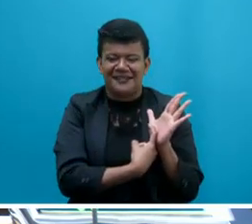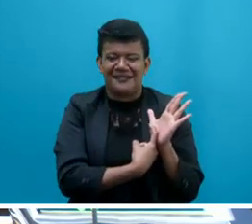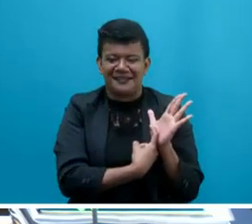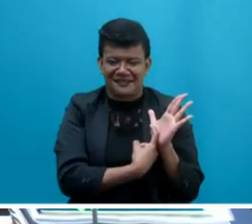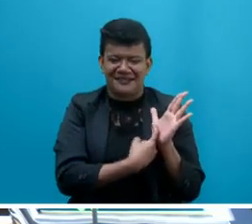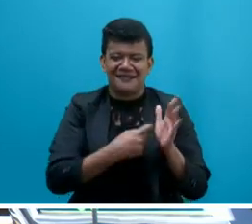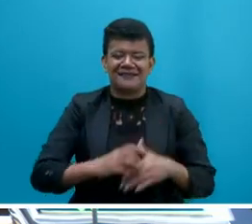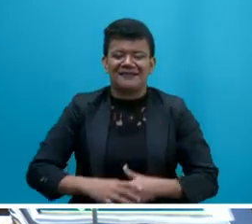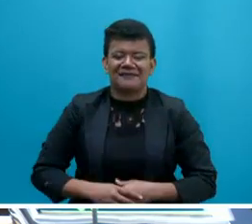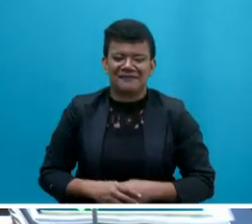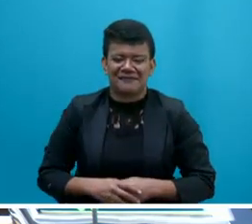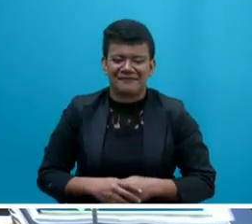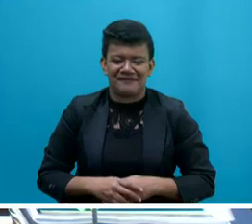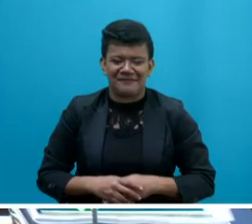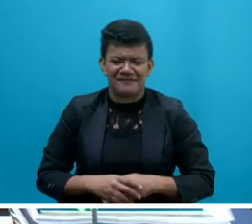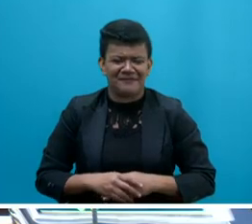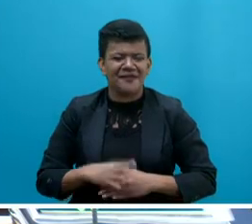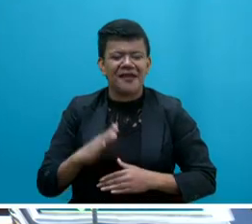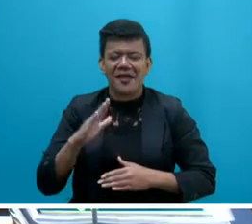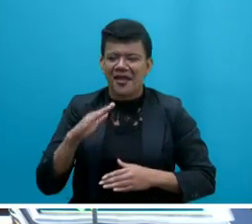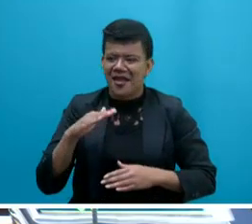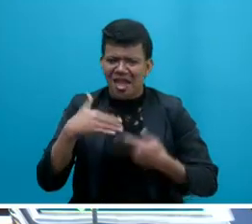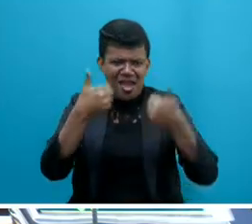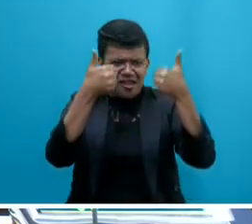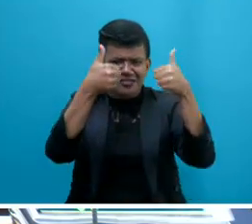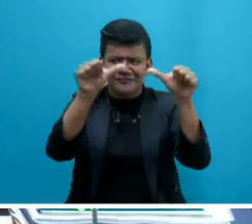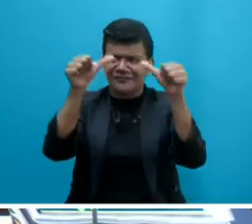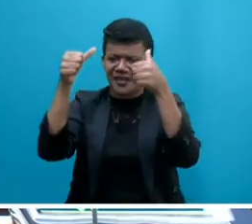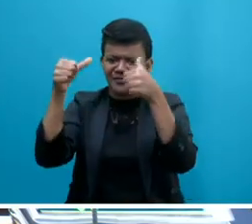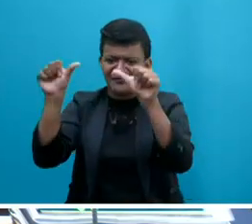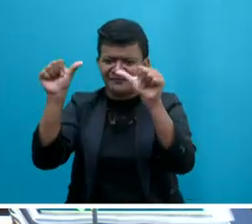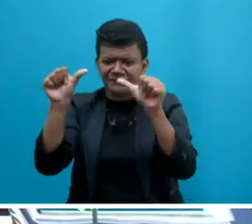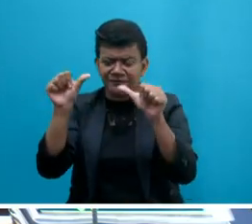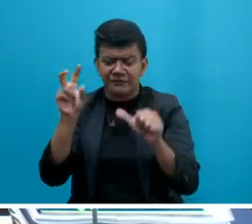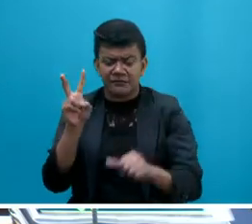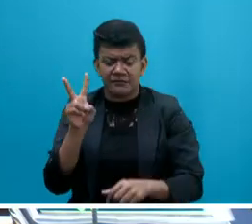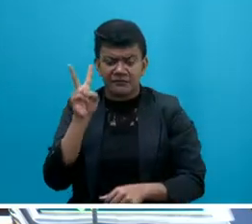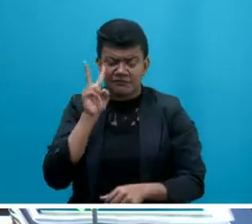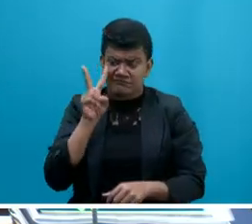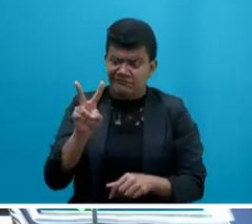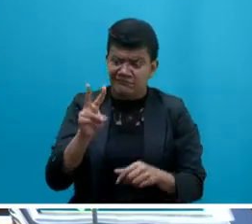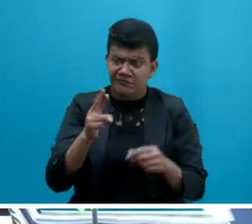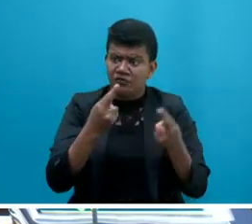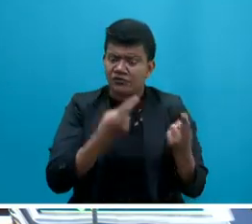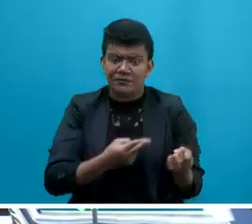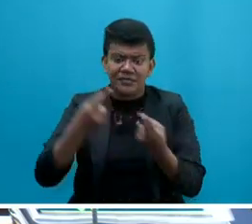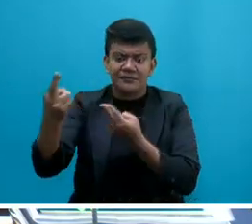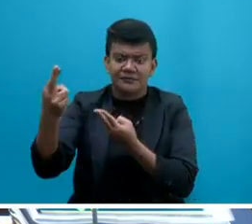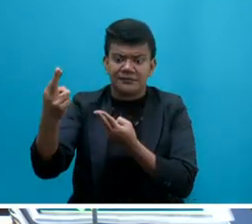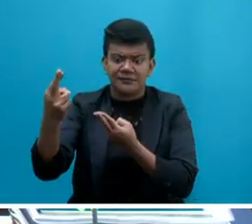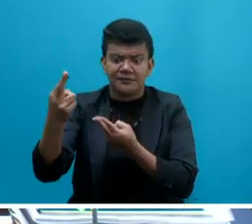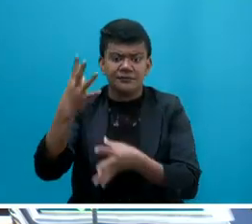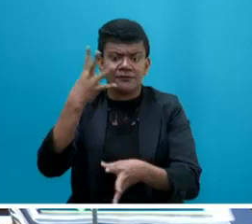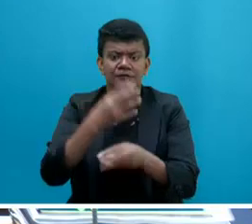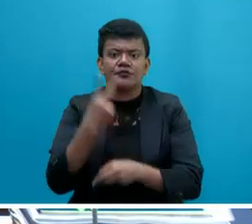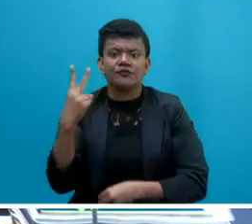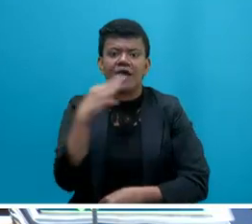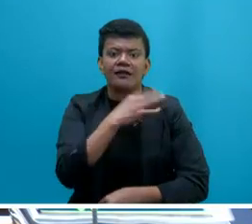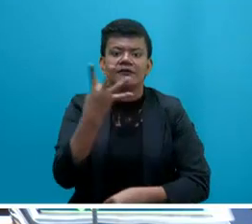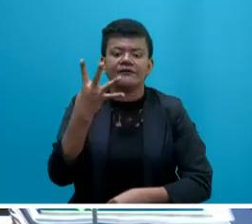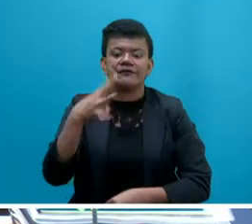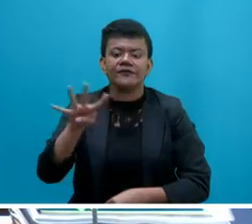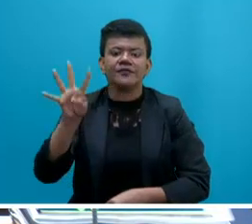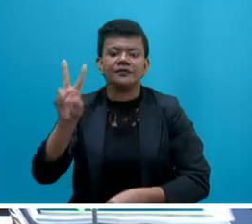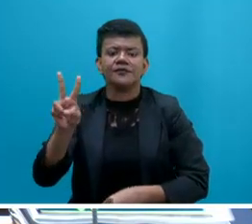implement the recommendations. Mr. Speaker, sir, there were a total of 242 recommendations, and we